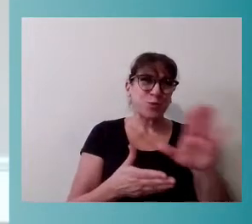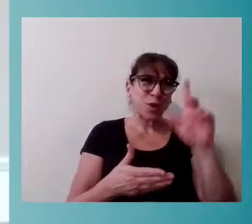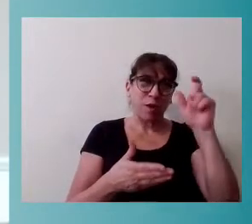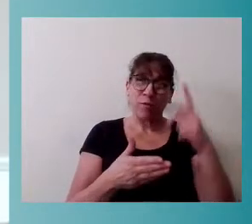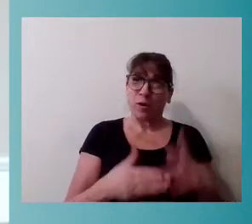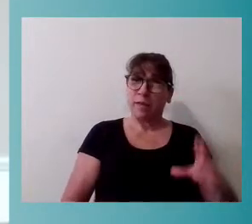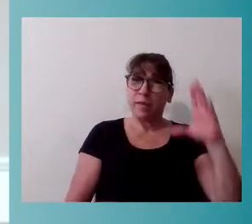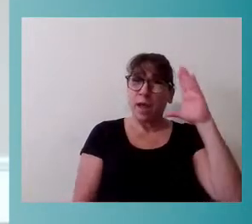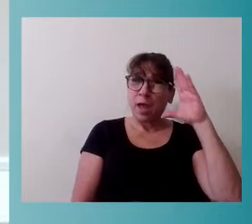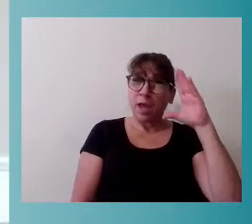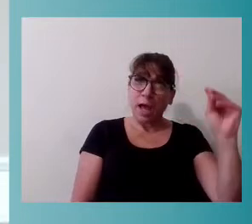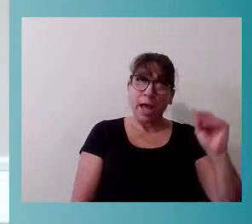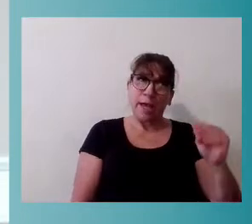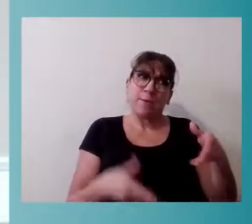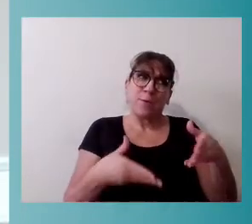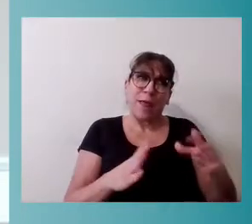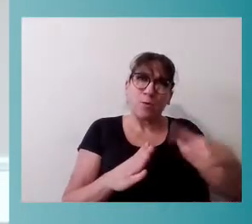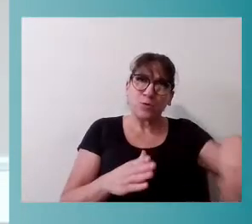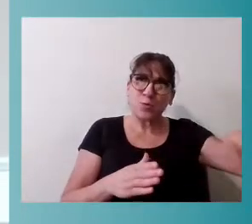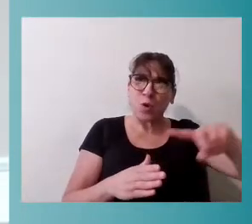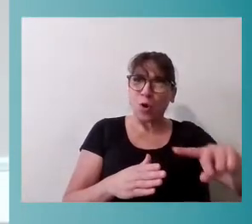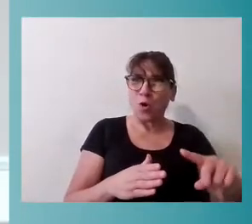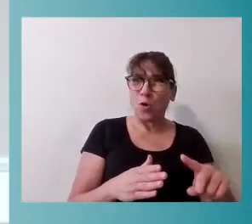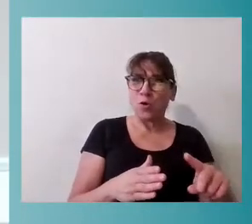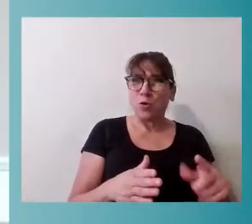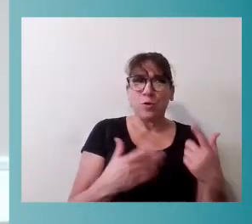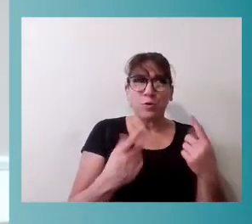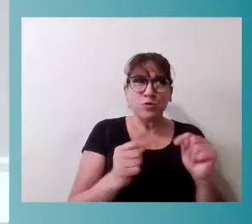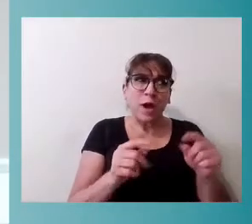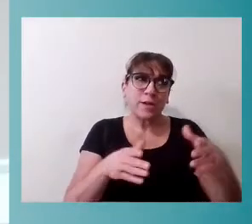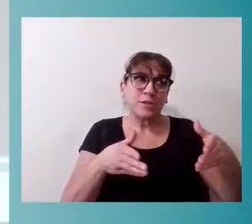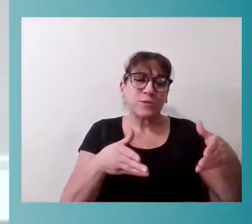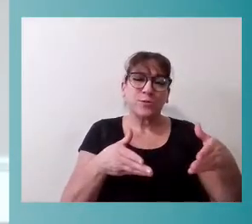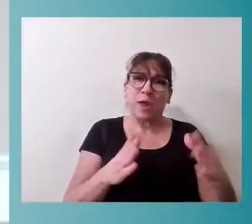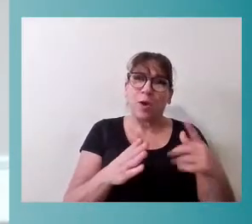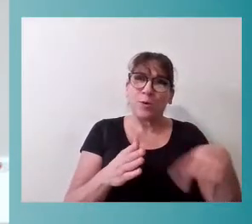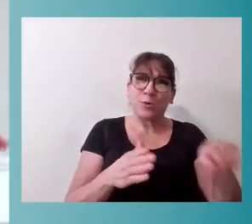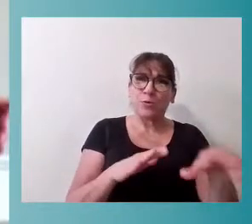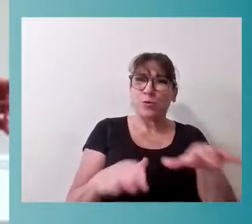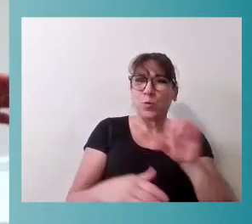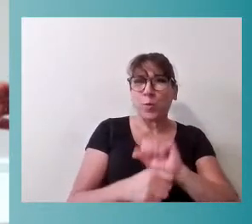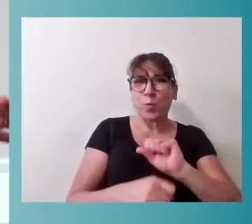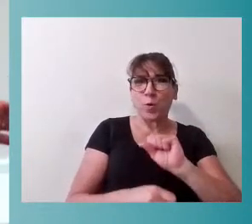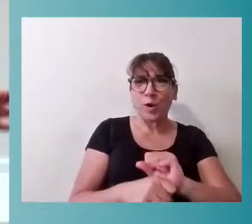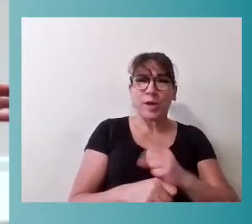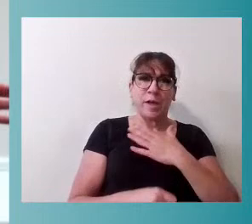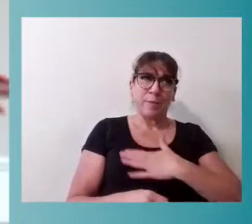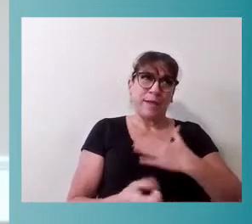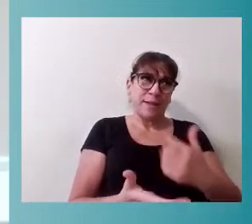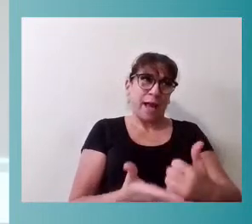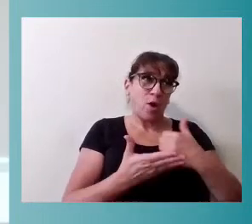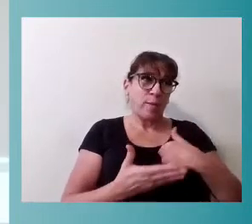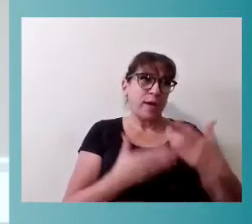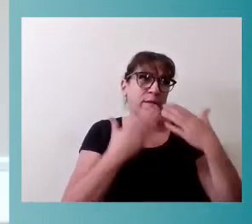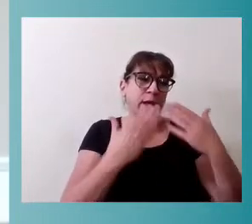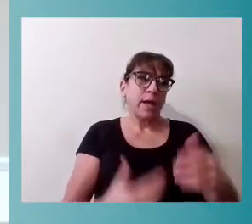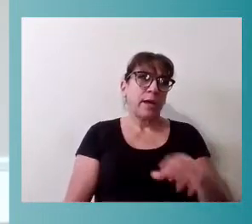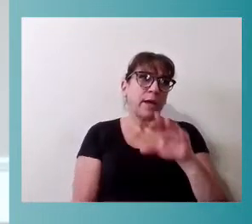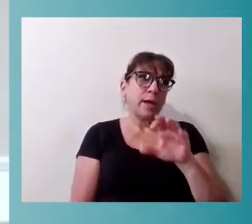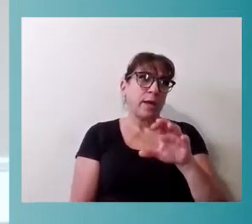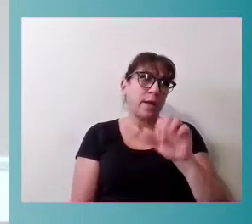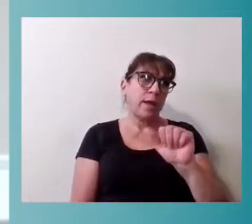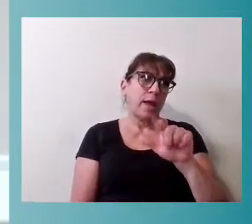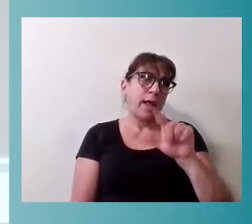who enables you to do, tries to enable you to do all the work. I should please help me thank Alana and my team. They're